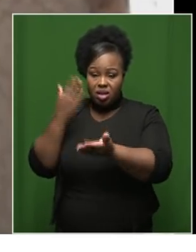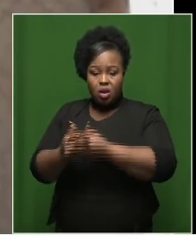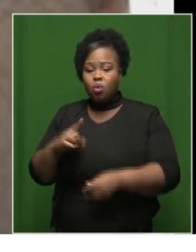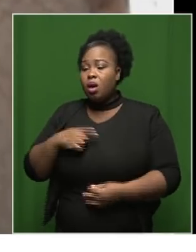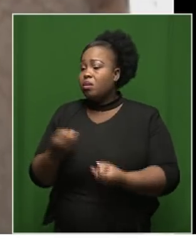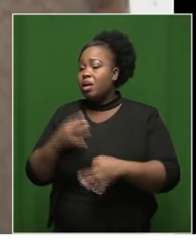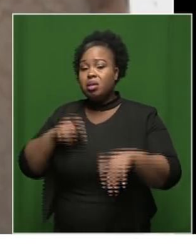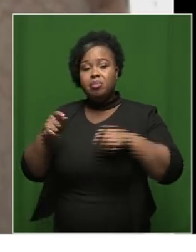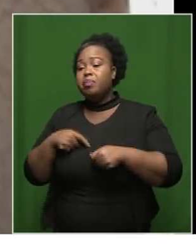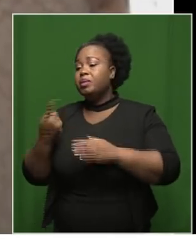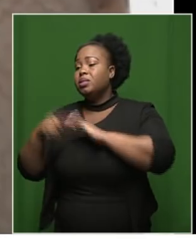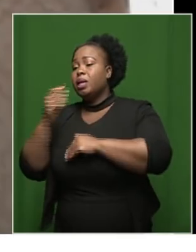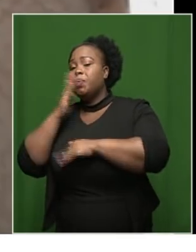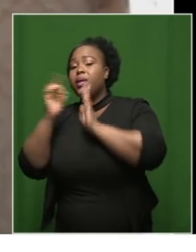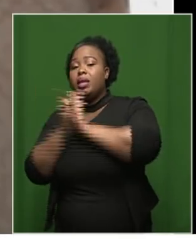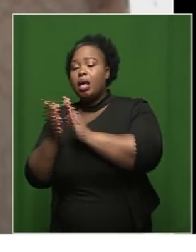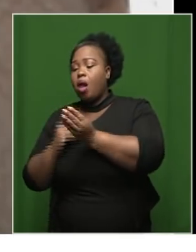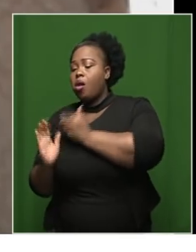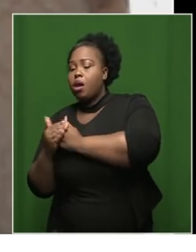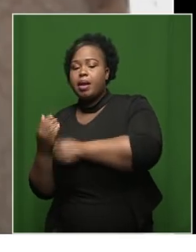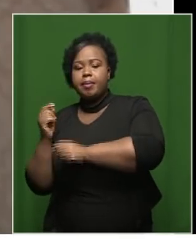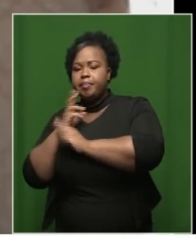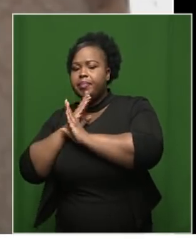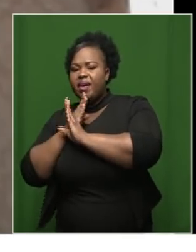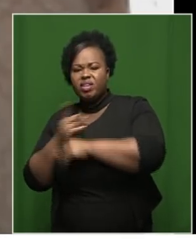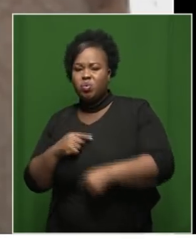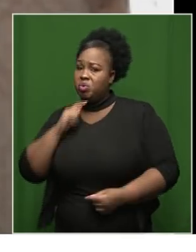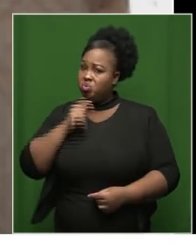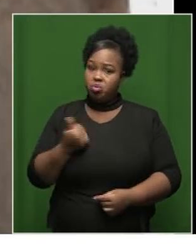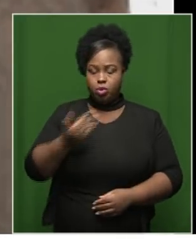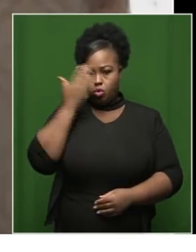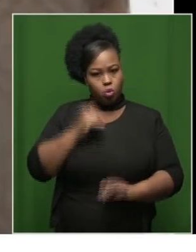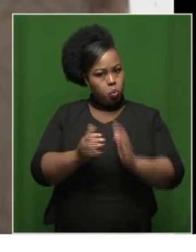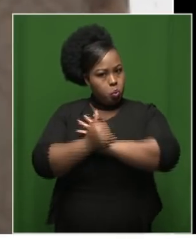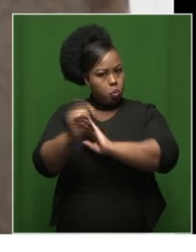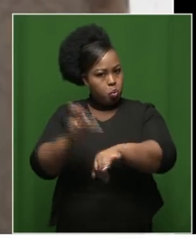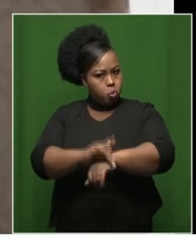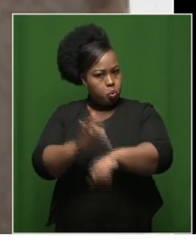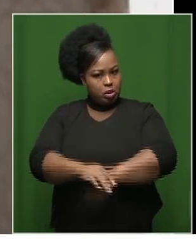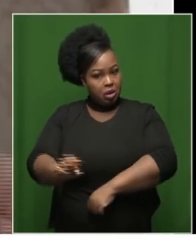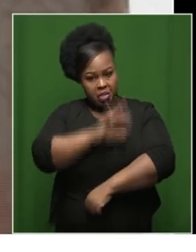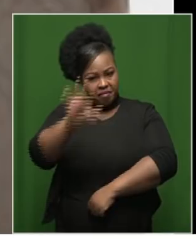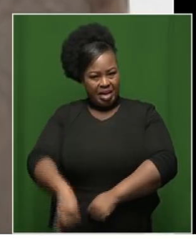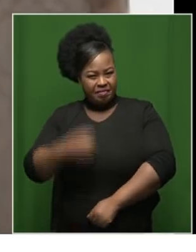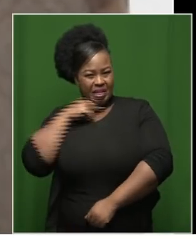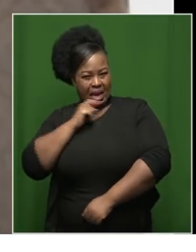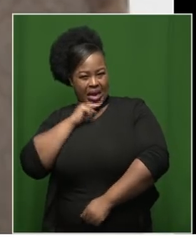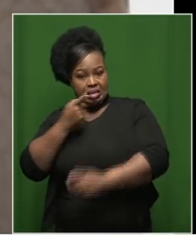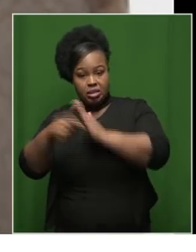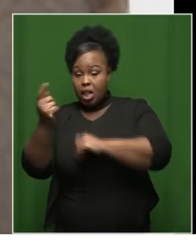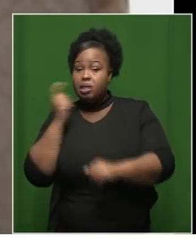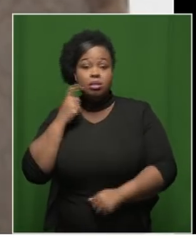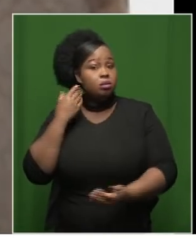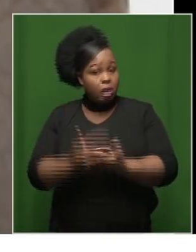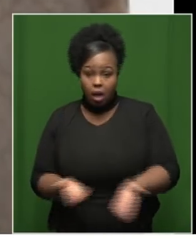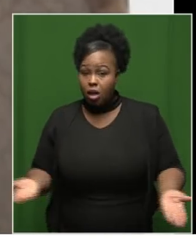is flooded. Firstly, we don't know whether that is actually ivermectin, because you know how good South Africans are at spreading fakes really quickly. I